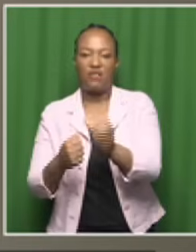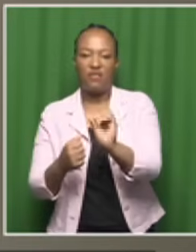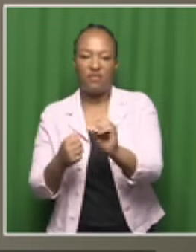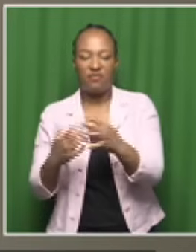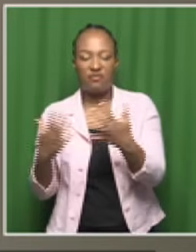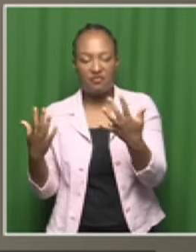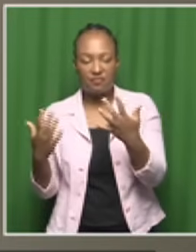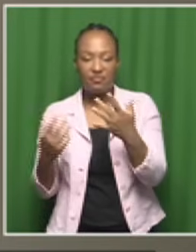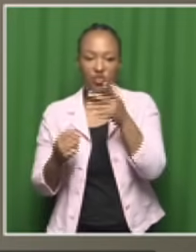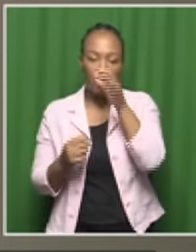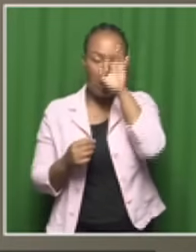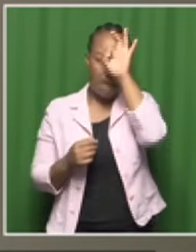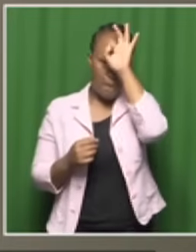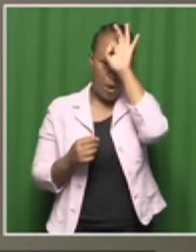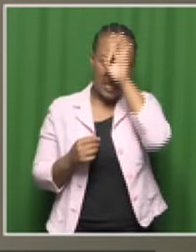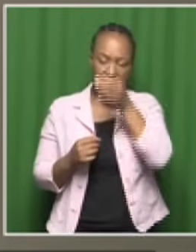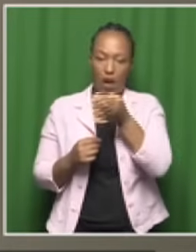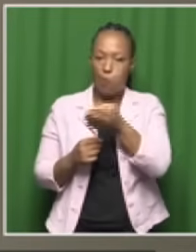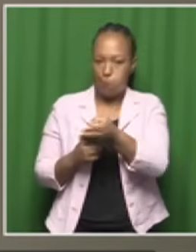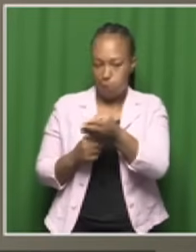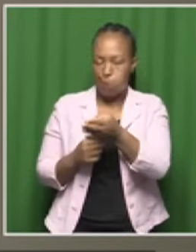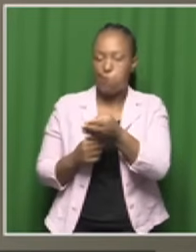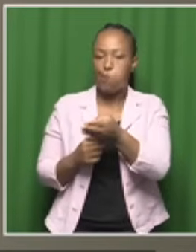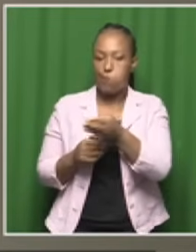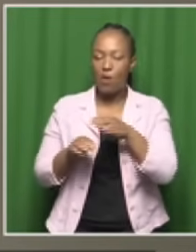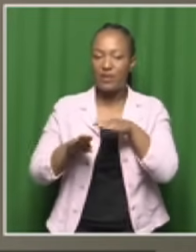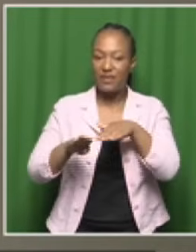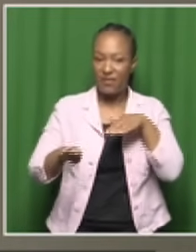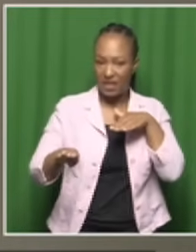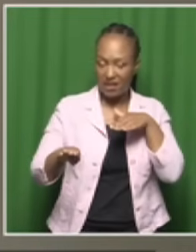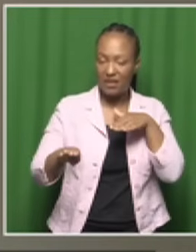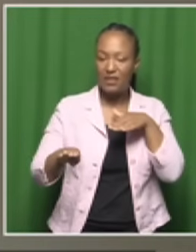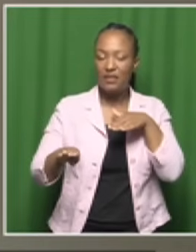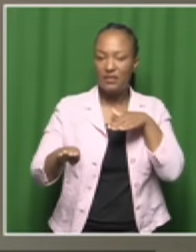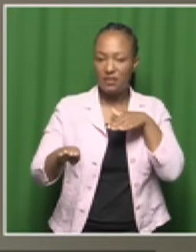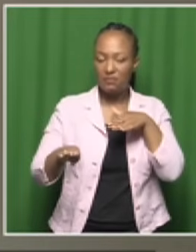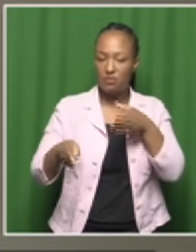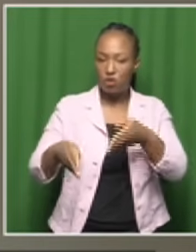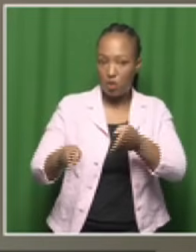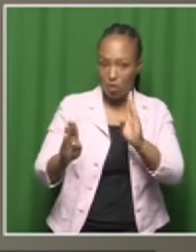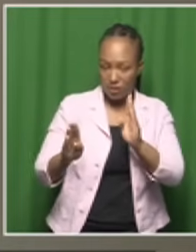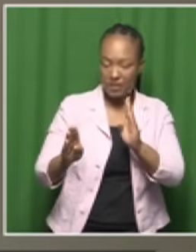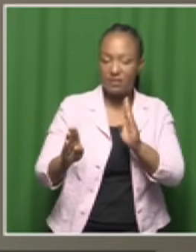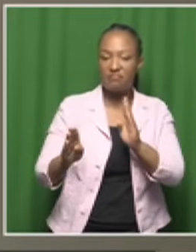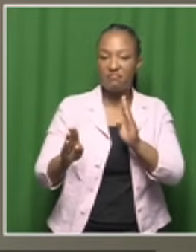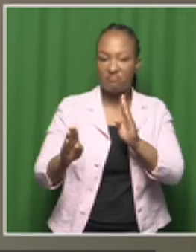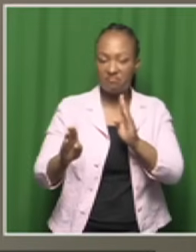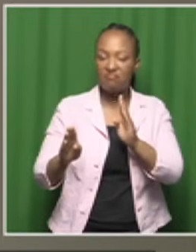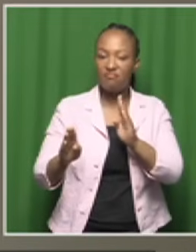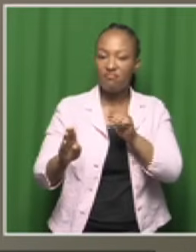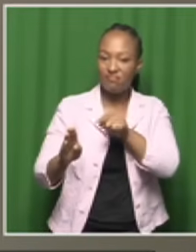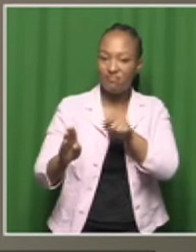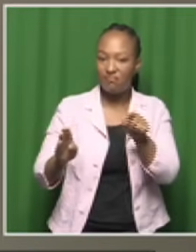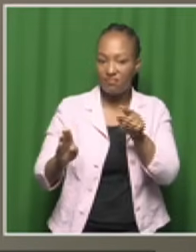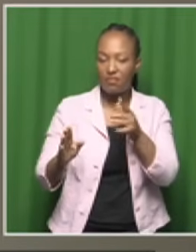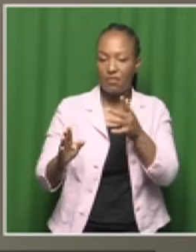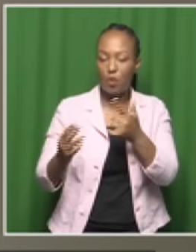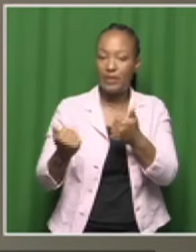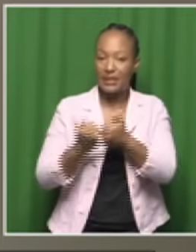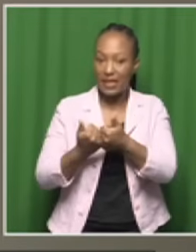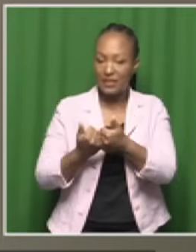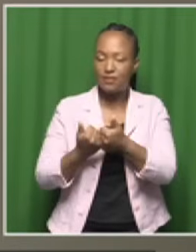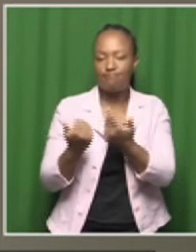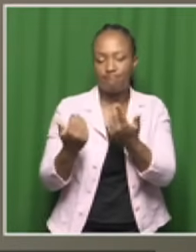on our roads, and it does unfortunately then impede on also in impact and unfortunately on the